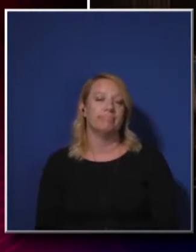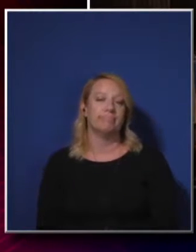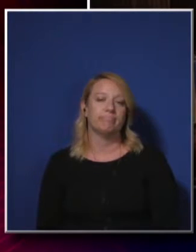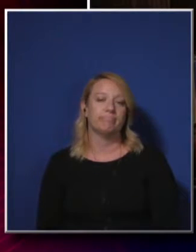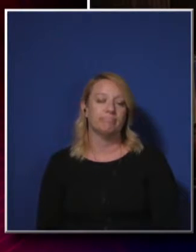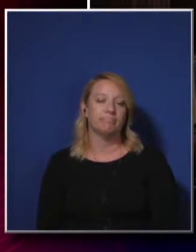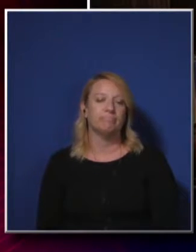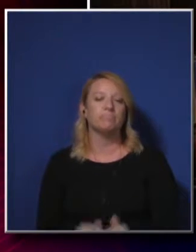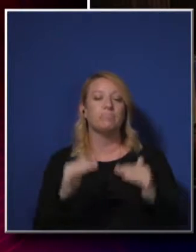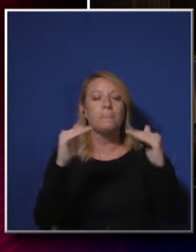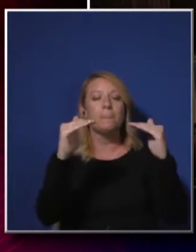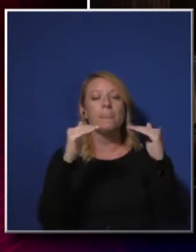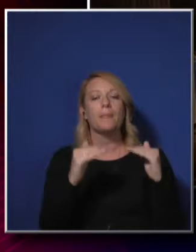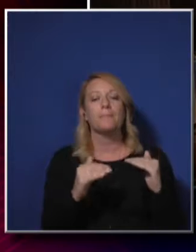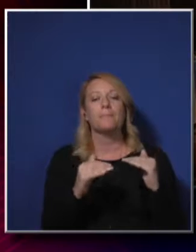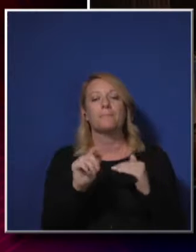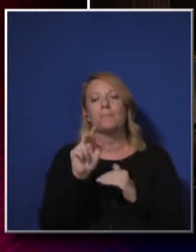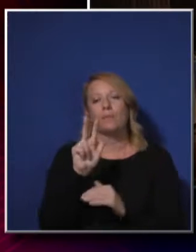Now on to item